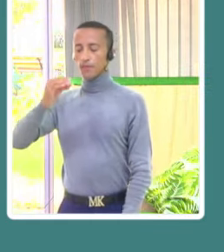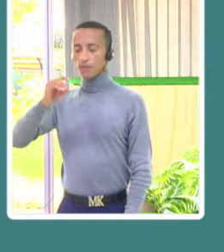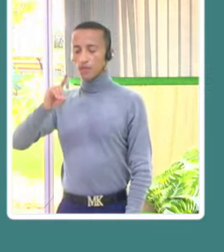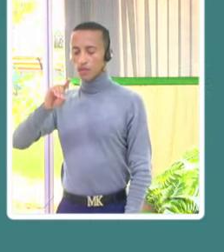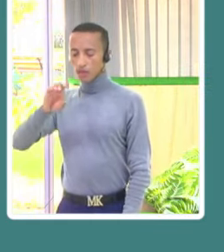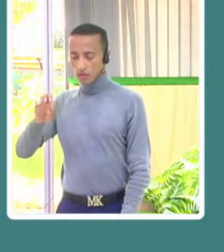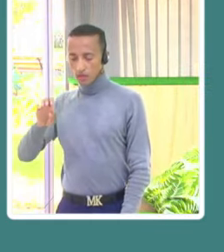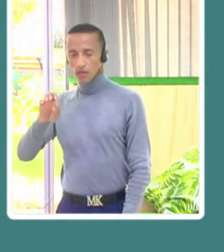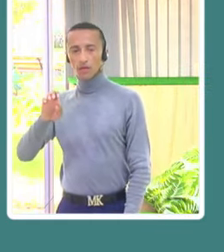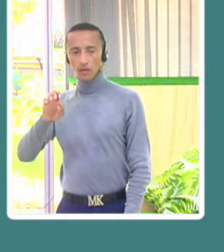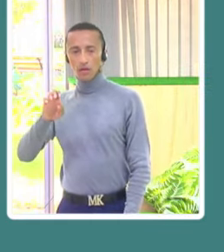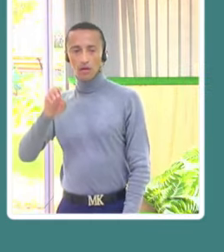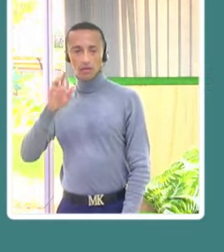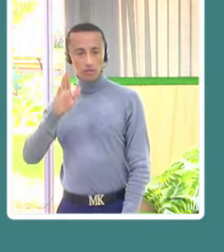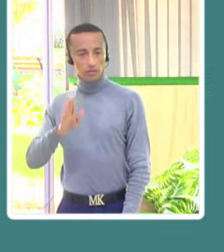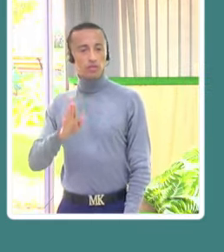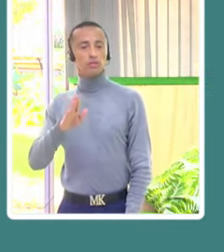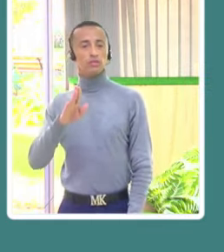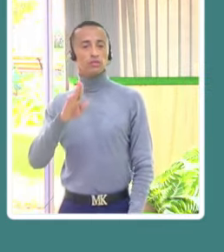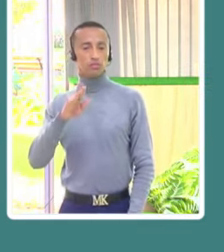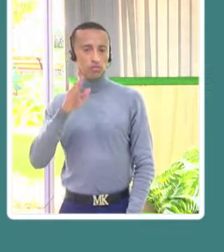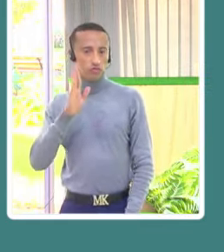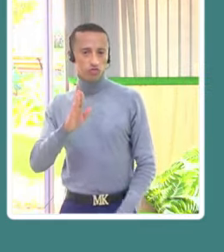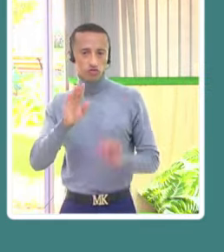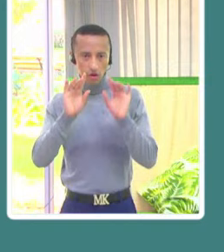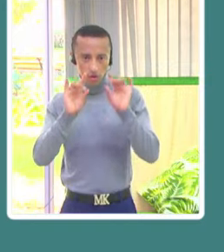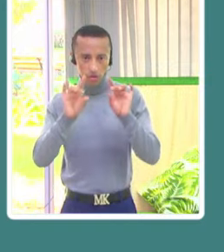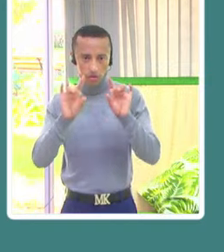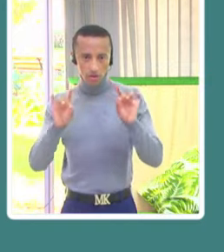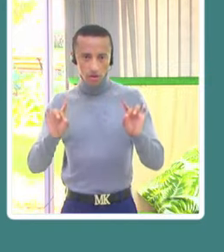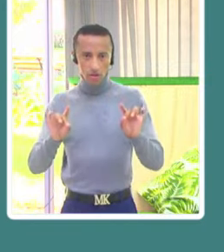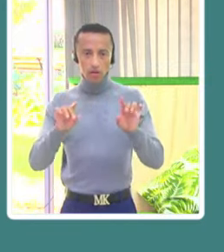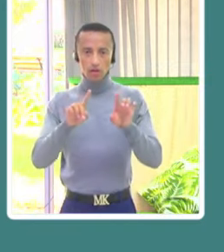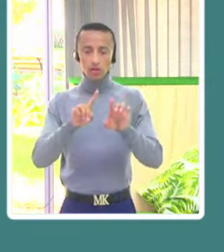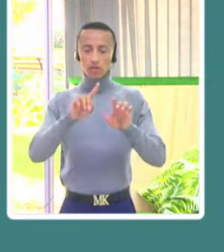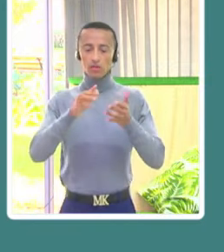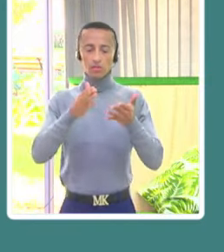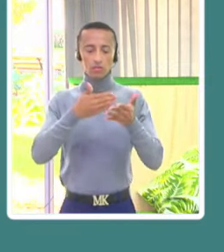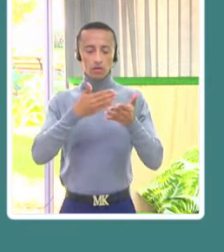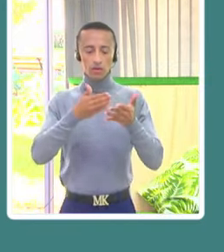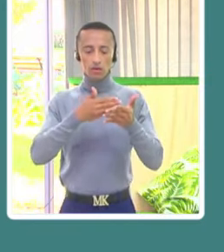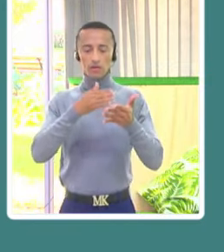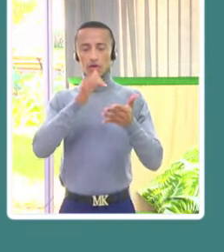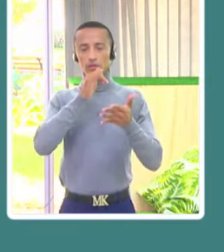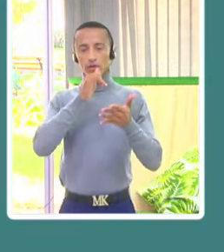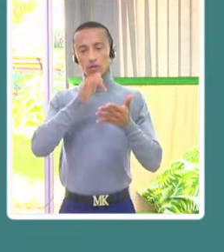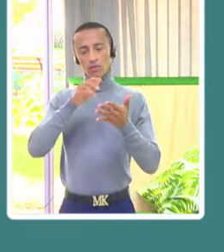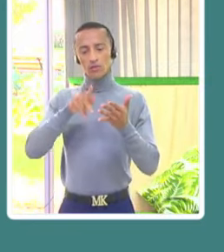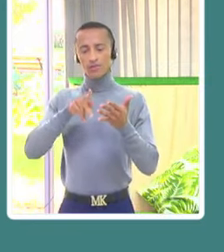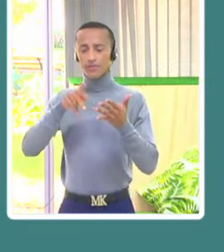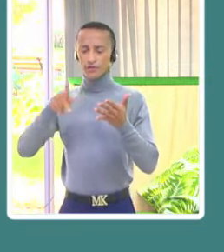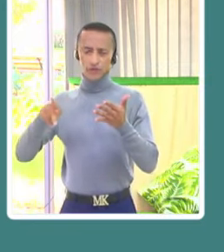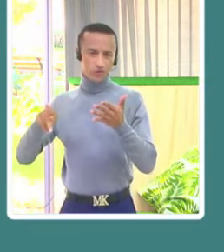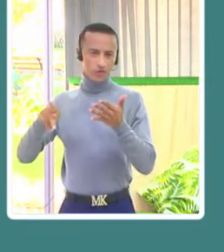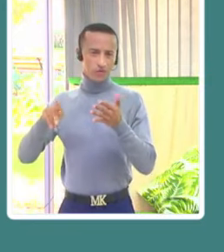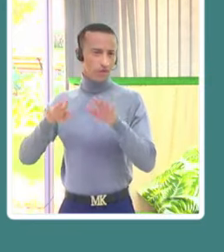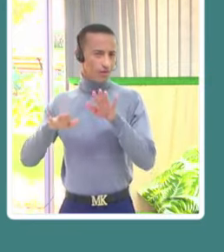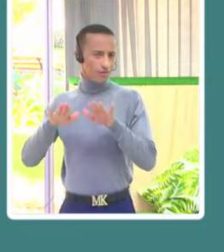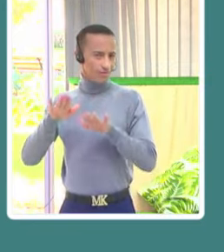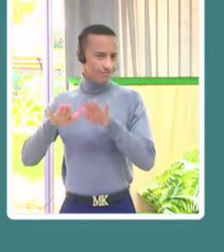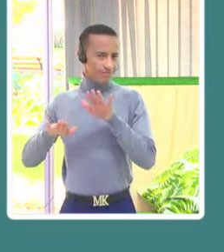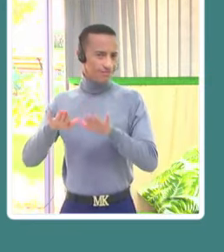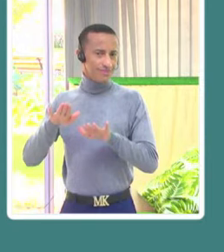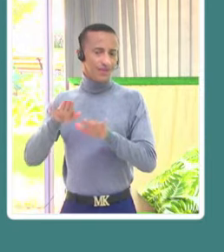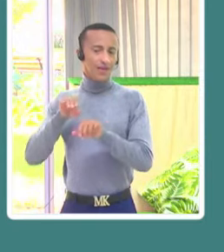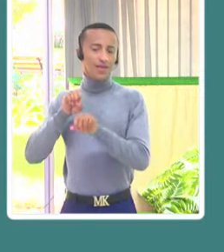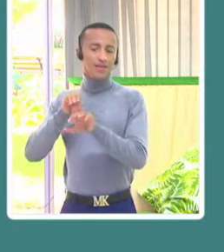system. So the teacher sometimes just teaches the textbook, what is written.